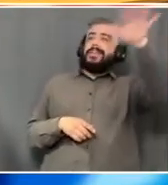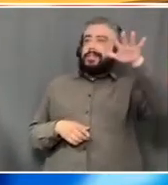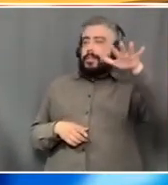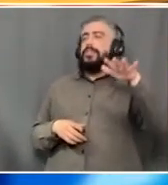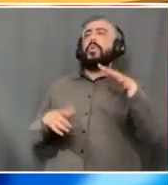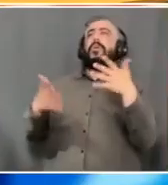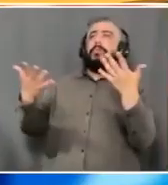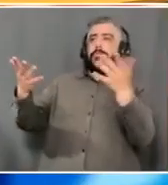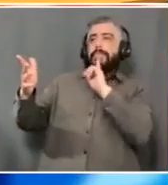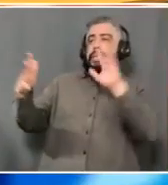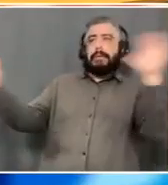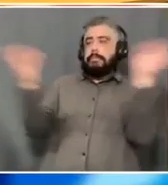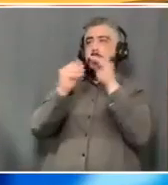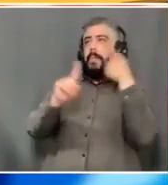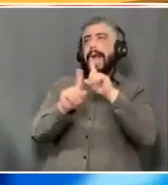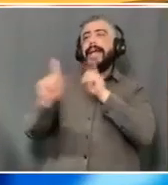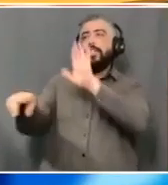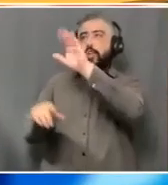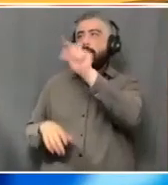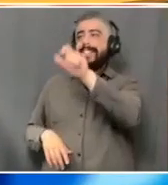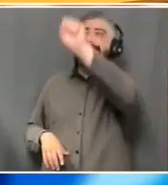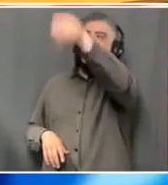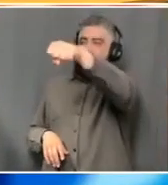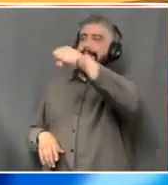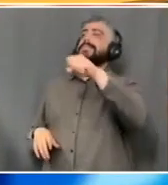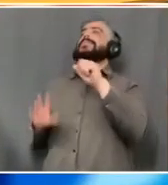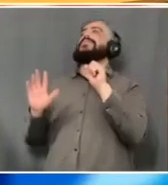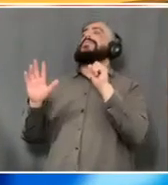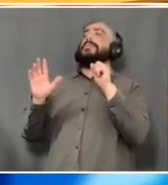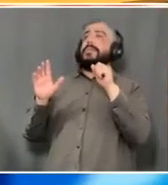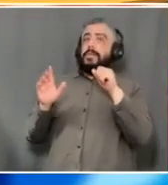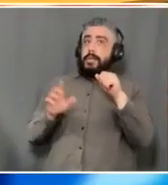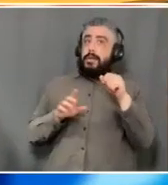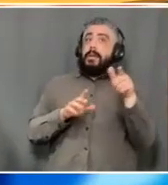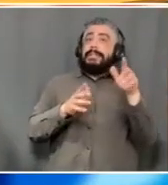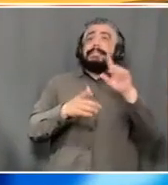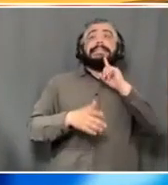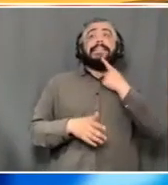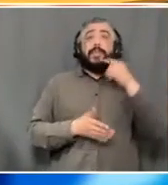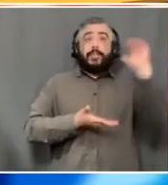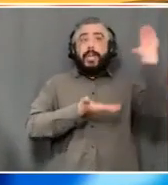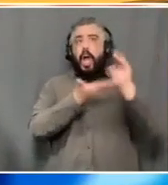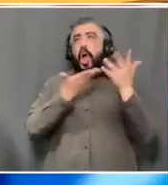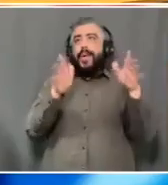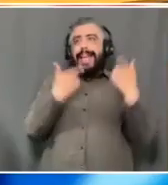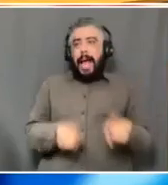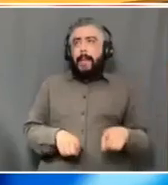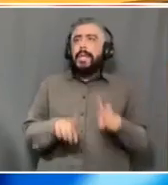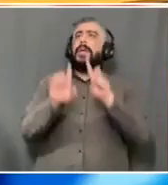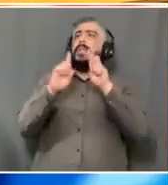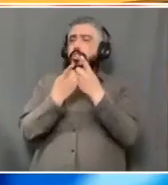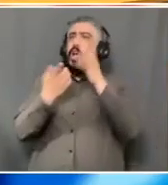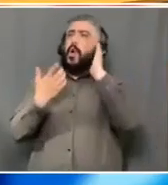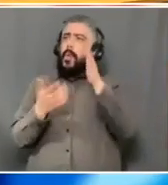much so. While the substantial reductions have already been made, the district will go